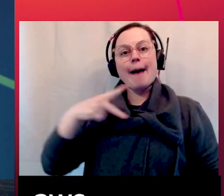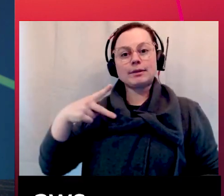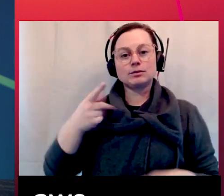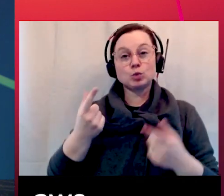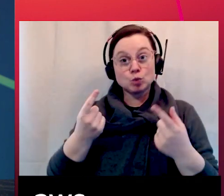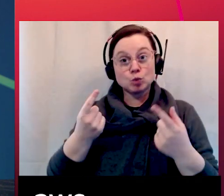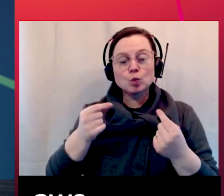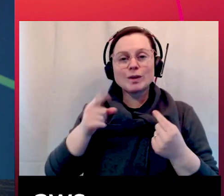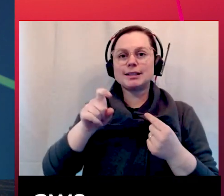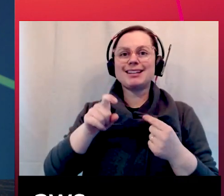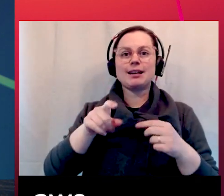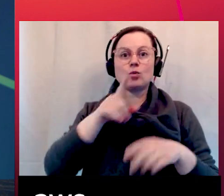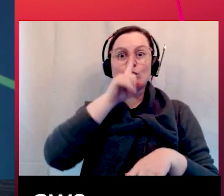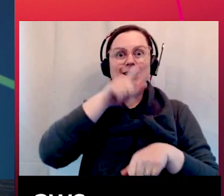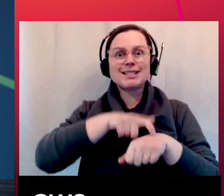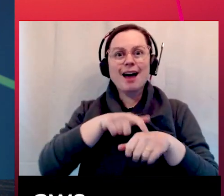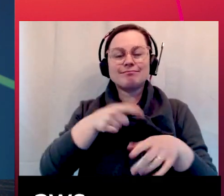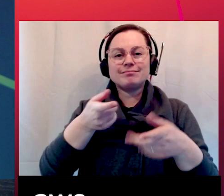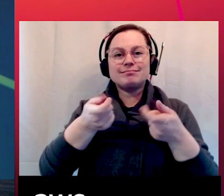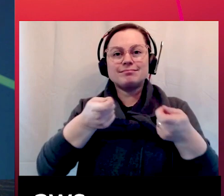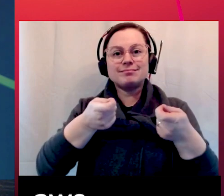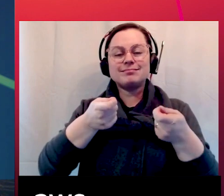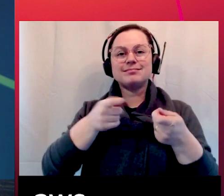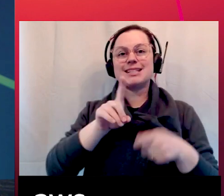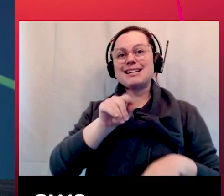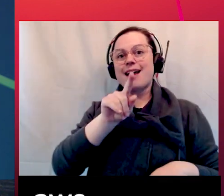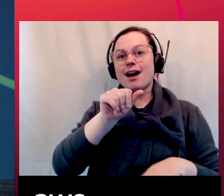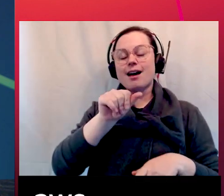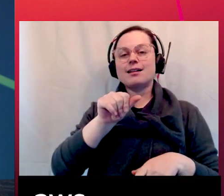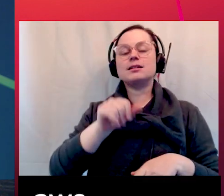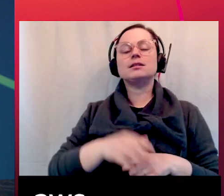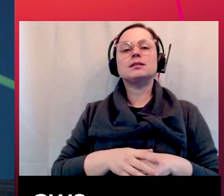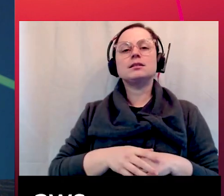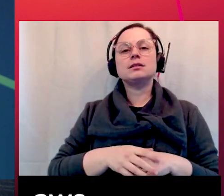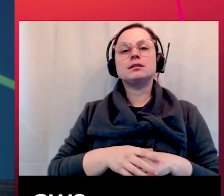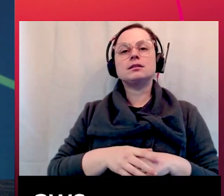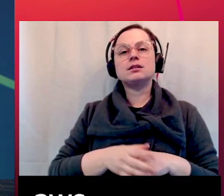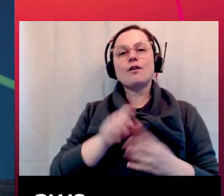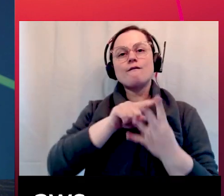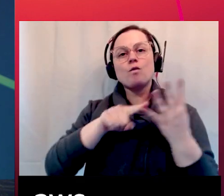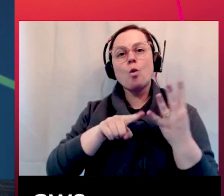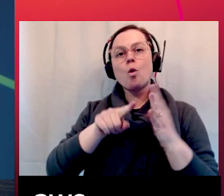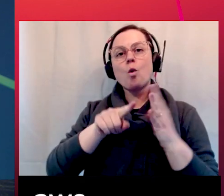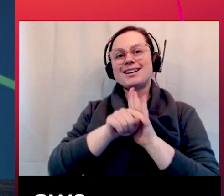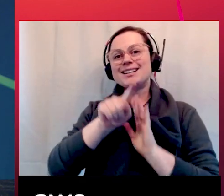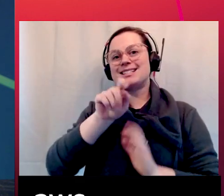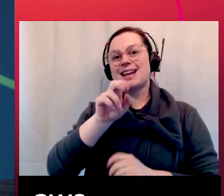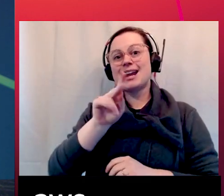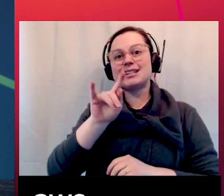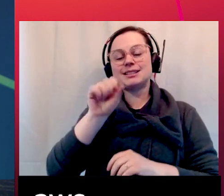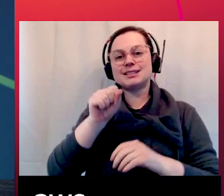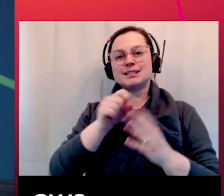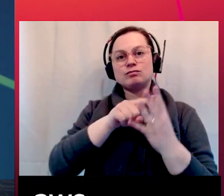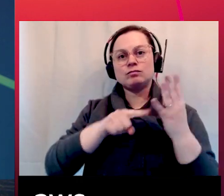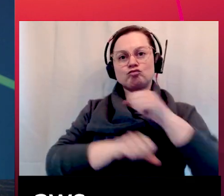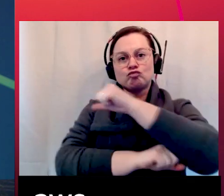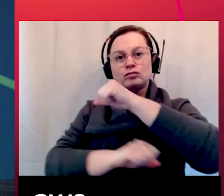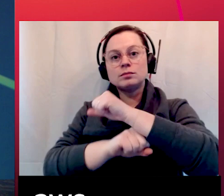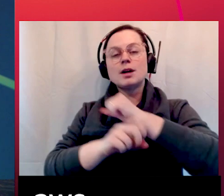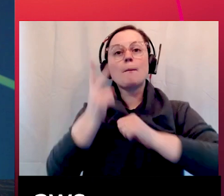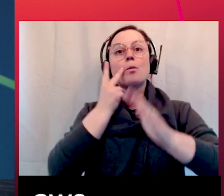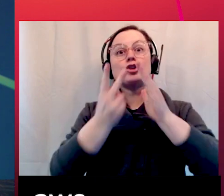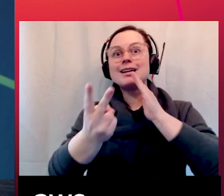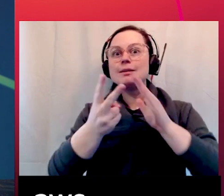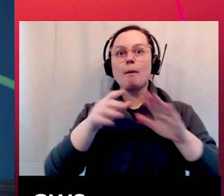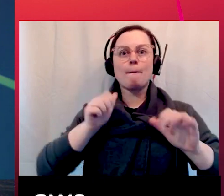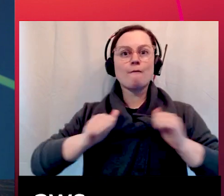in real time, as I just mentioned. And it's really built on 4 tenets. One, it's predictable performance at any scale, or unlimited scale